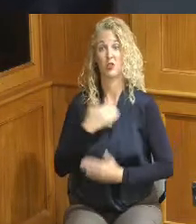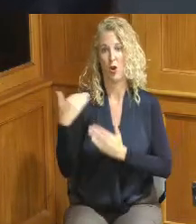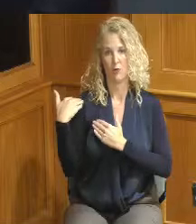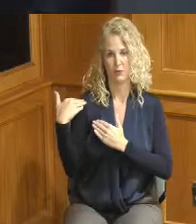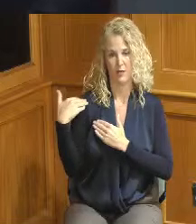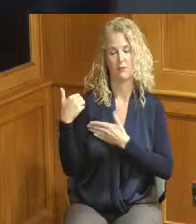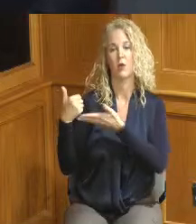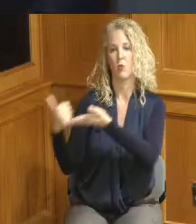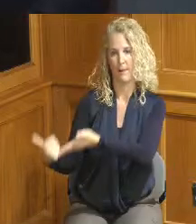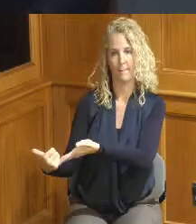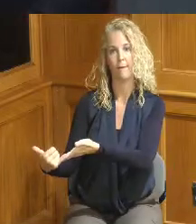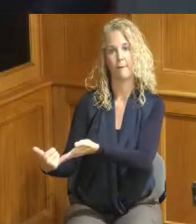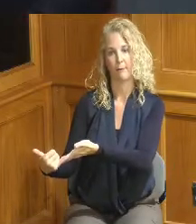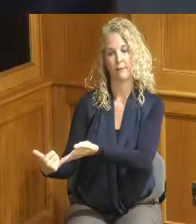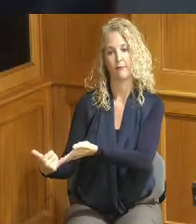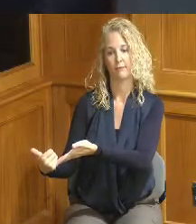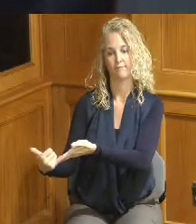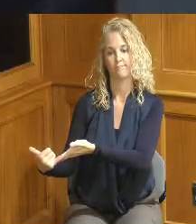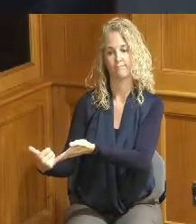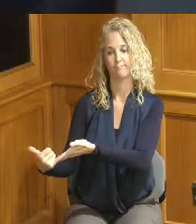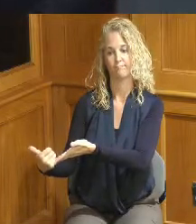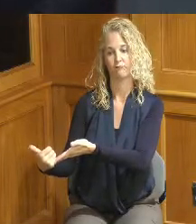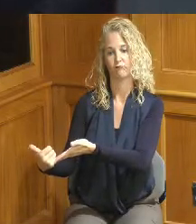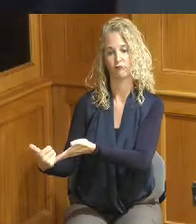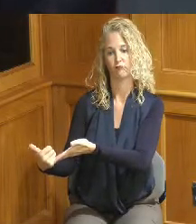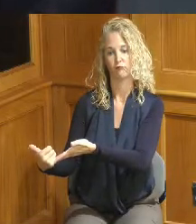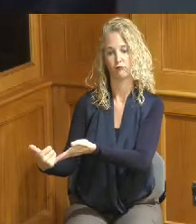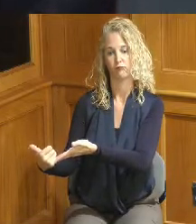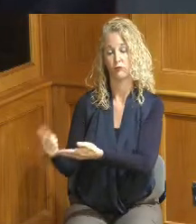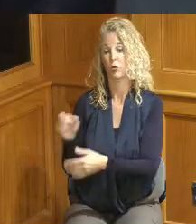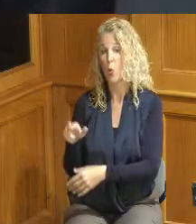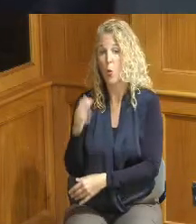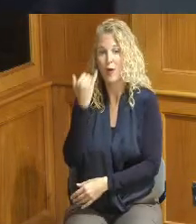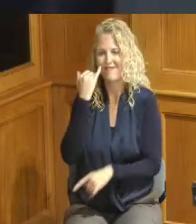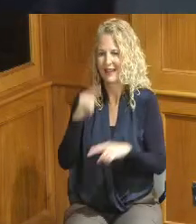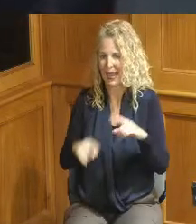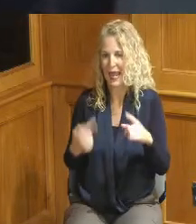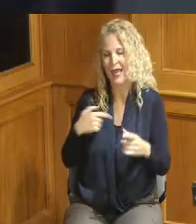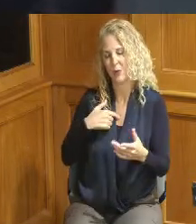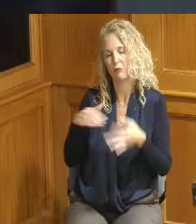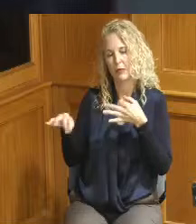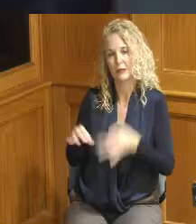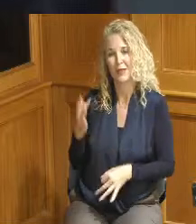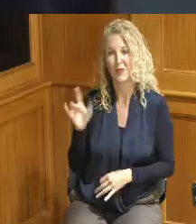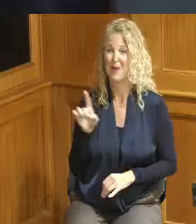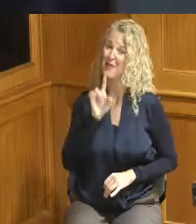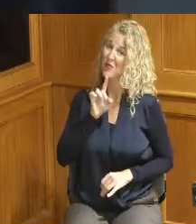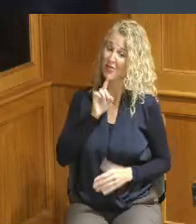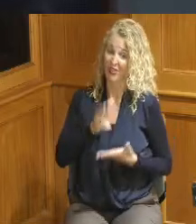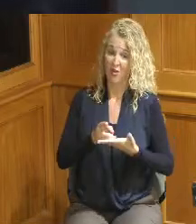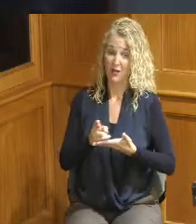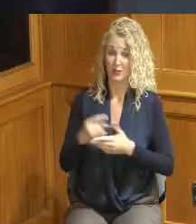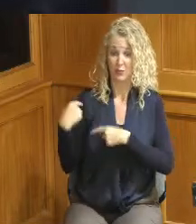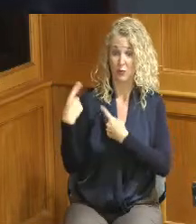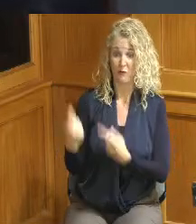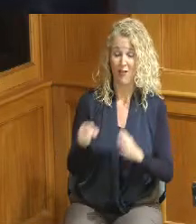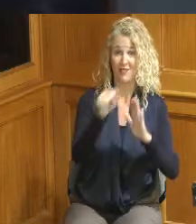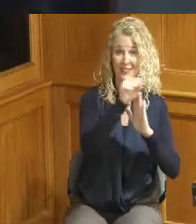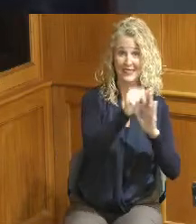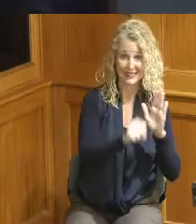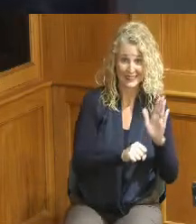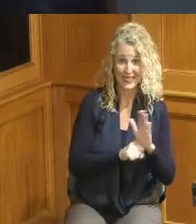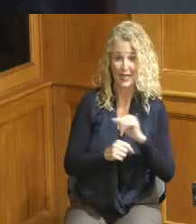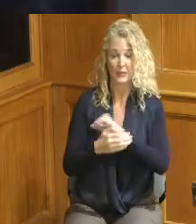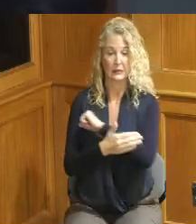facilitate bringing those resources in, or giving them a reason why we can't do the resource. But generally speaking, between county resources, state resources,